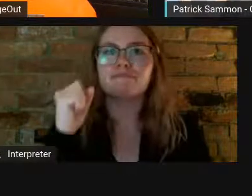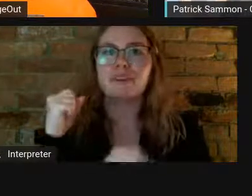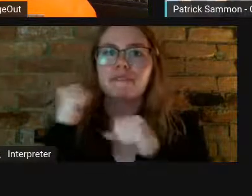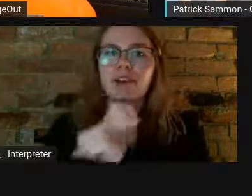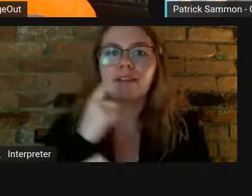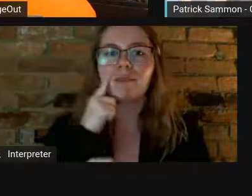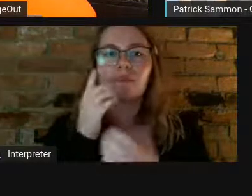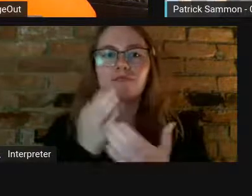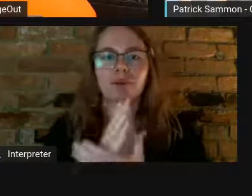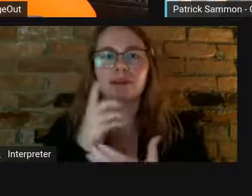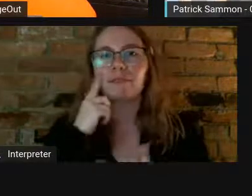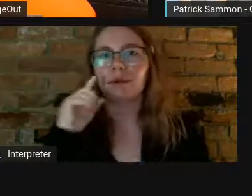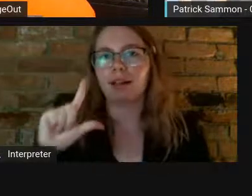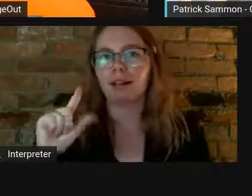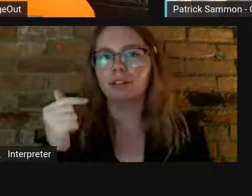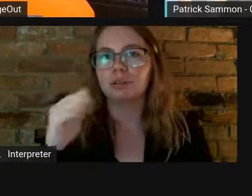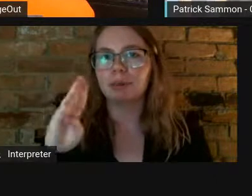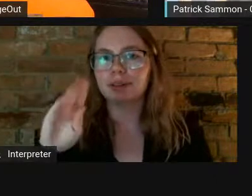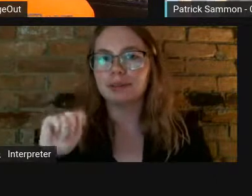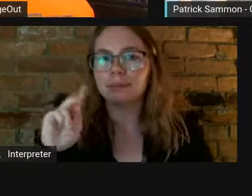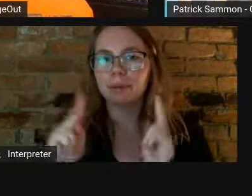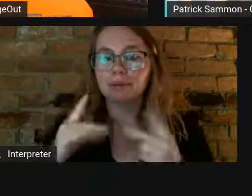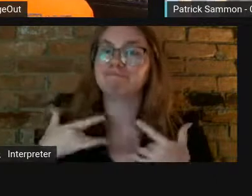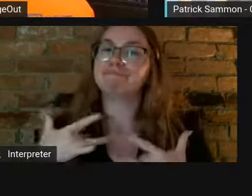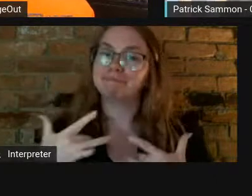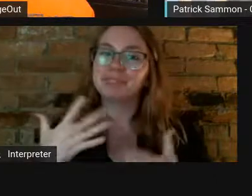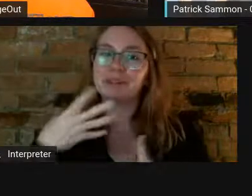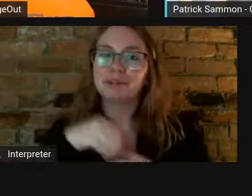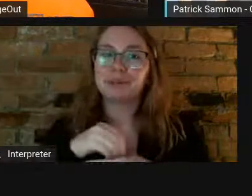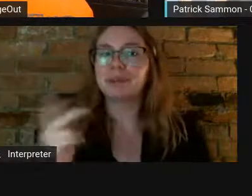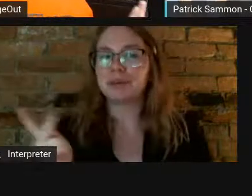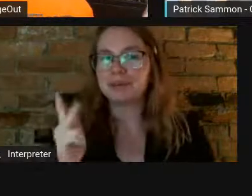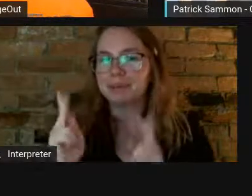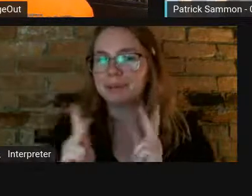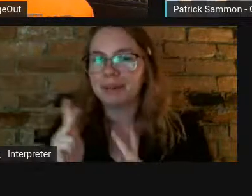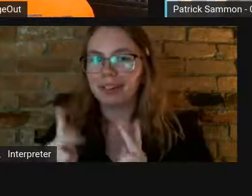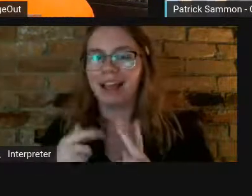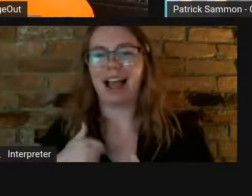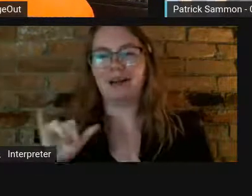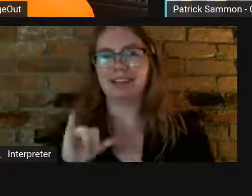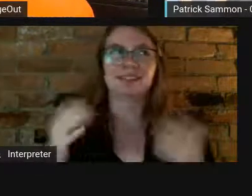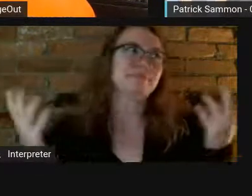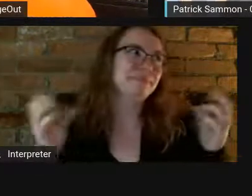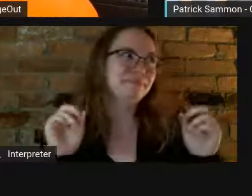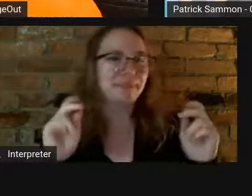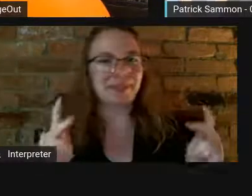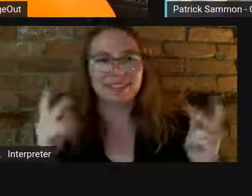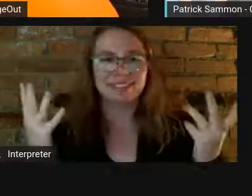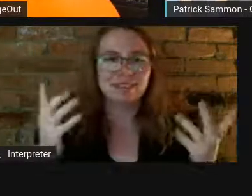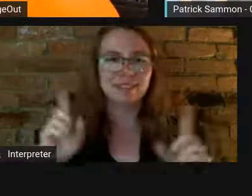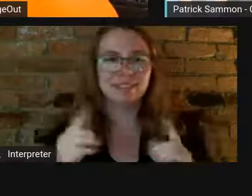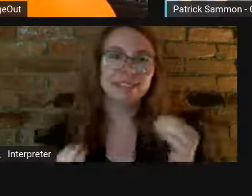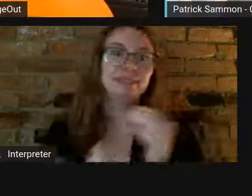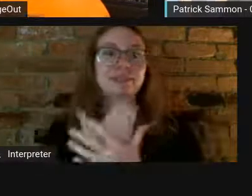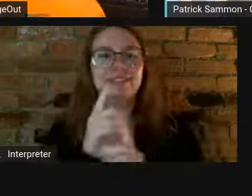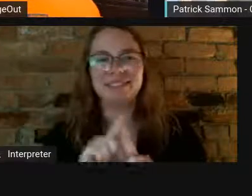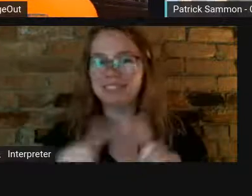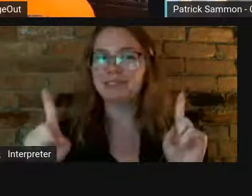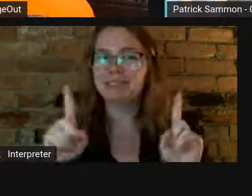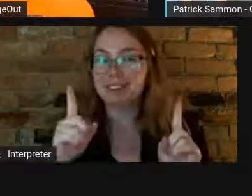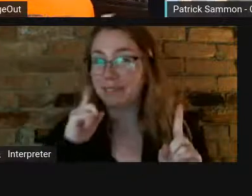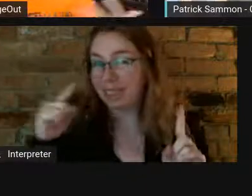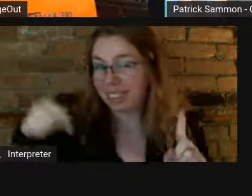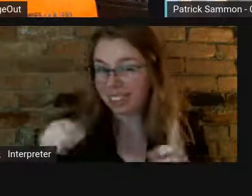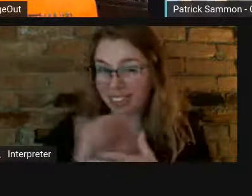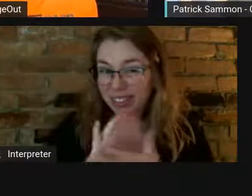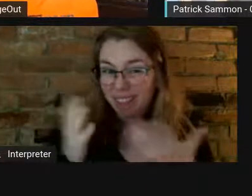usually feature those two people. I was like, okay, what would be something new that I would find